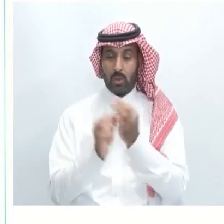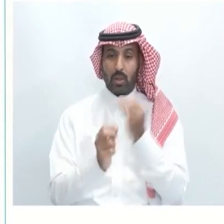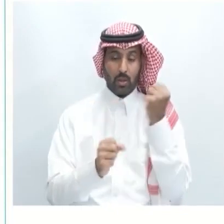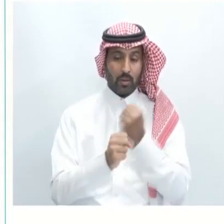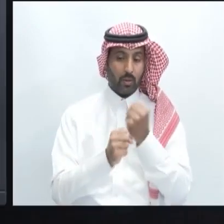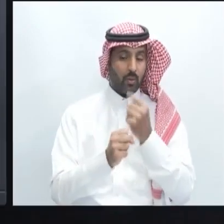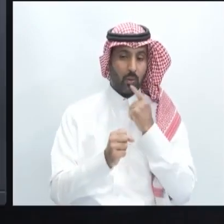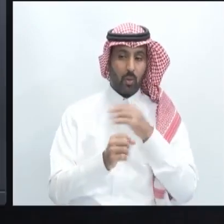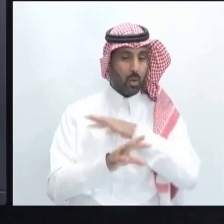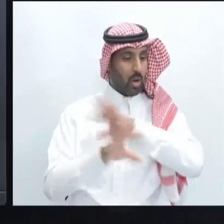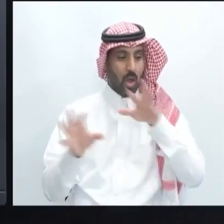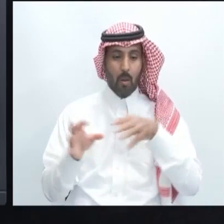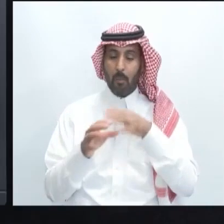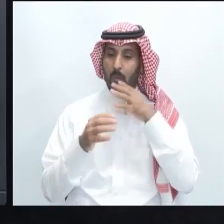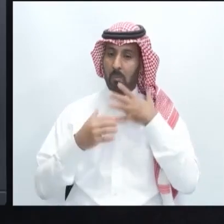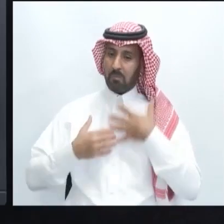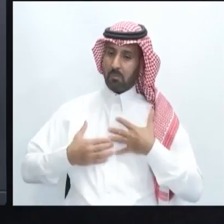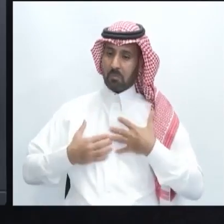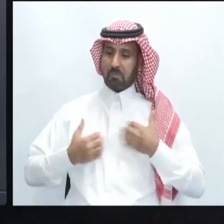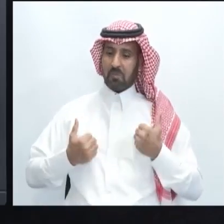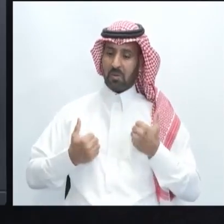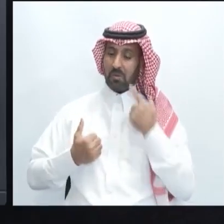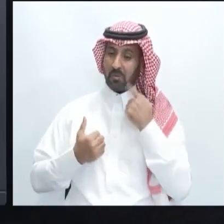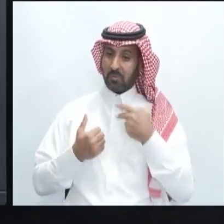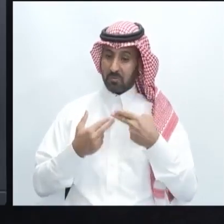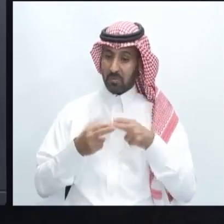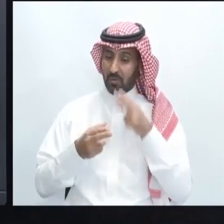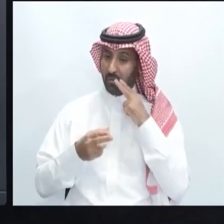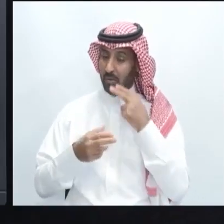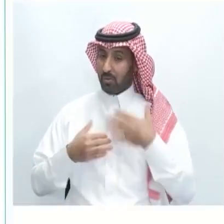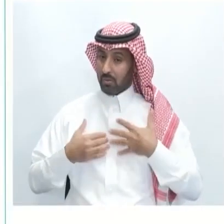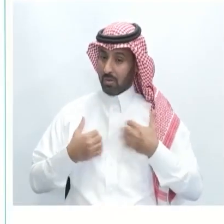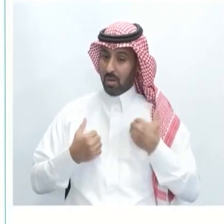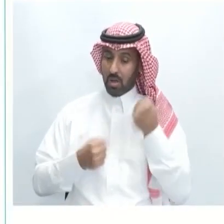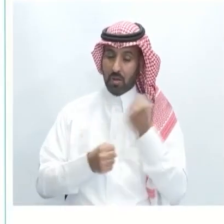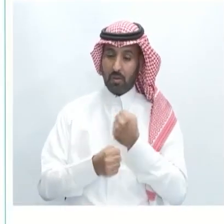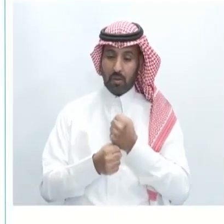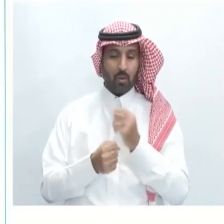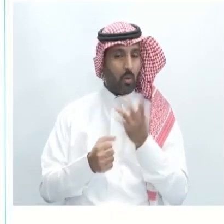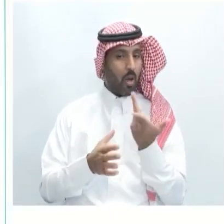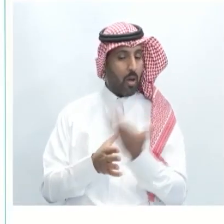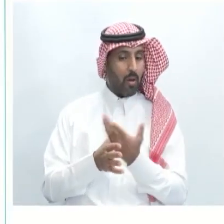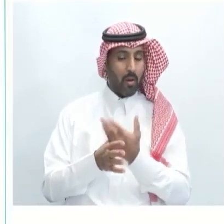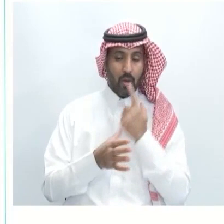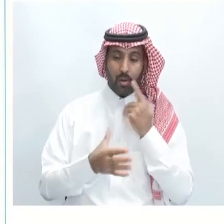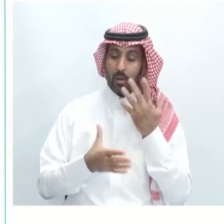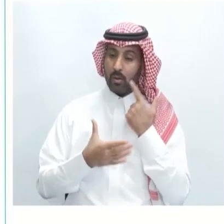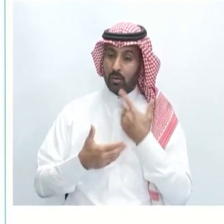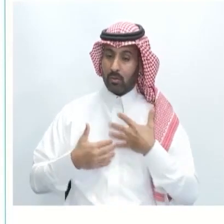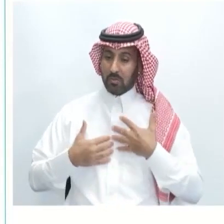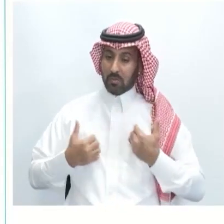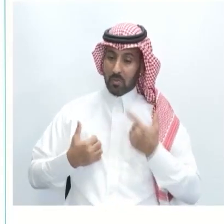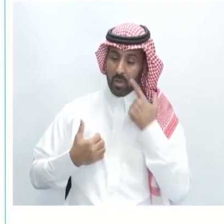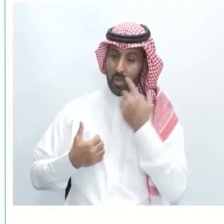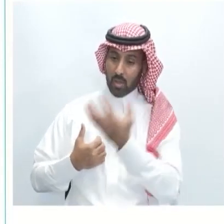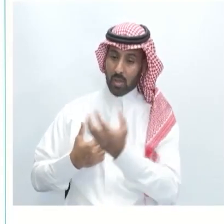satisfied? Why are they satisfied, social workers? I think this is an easy one, because of the satisfaction they